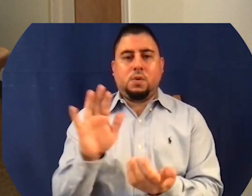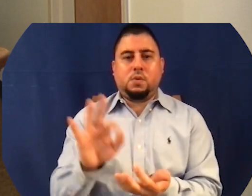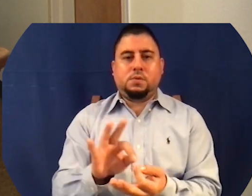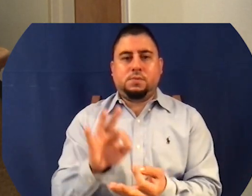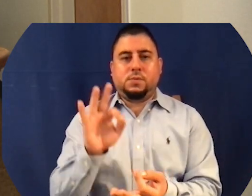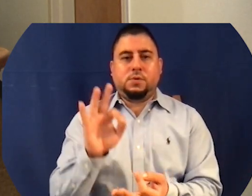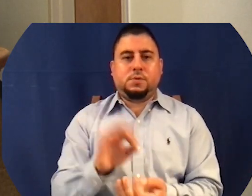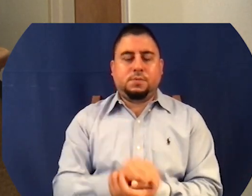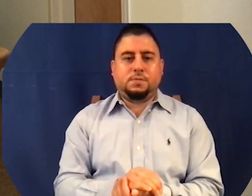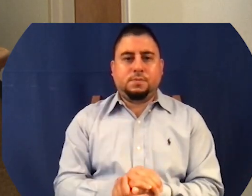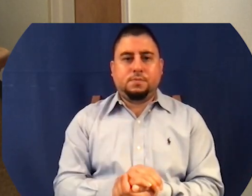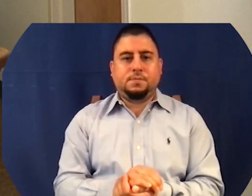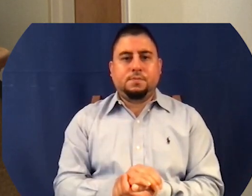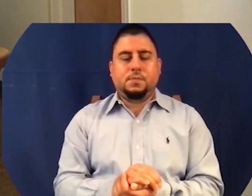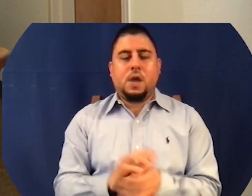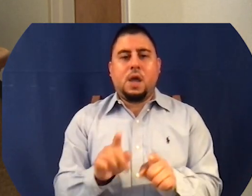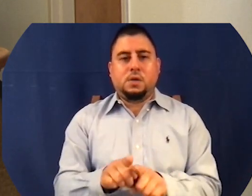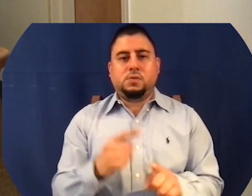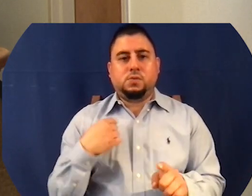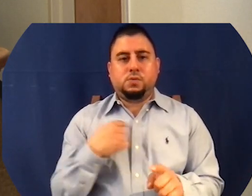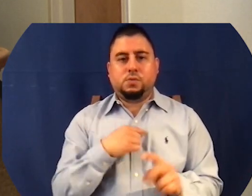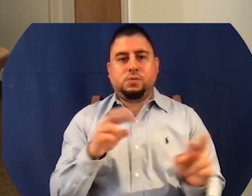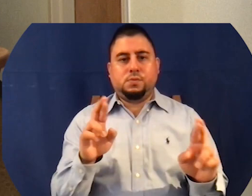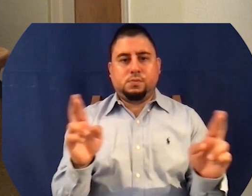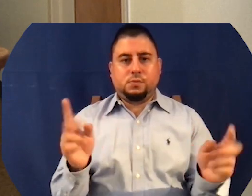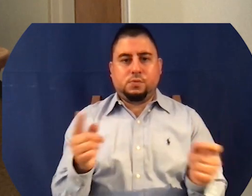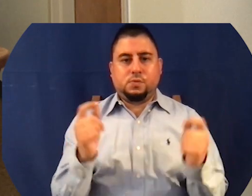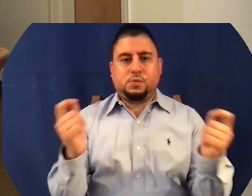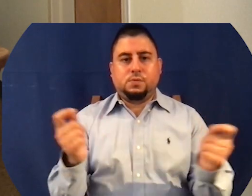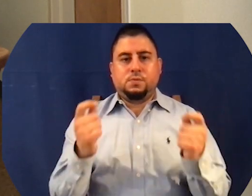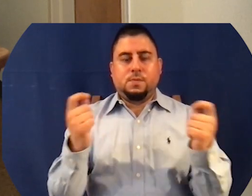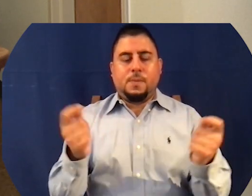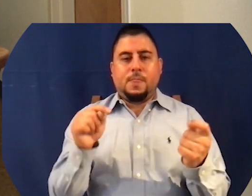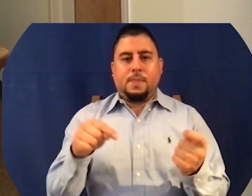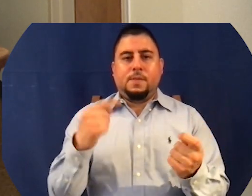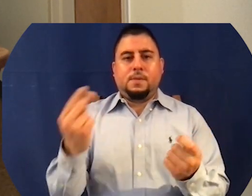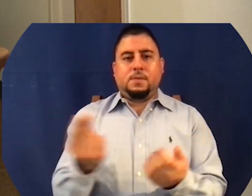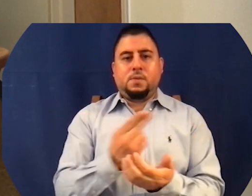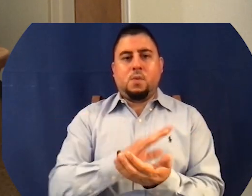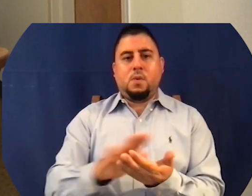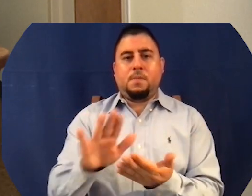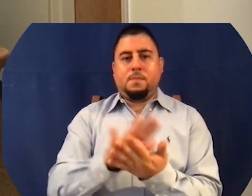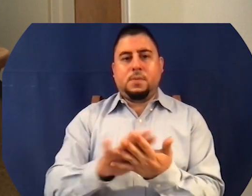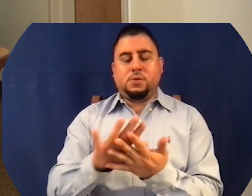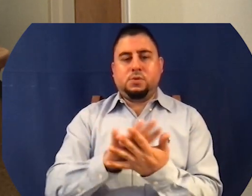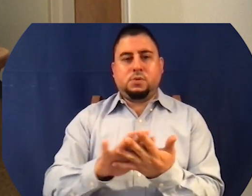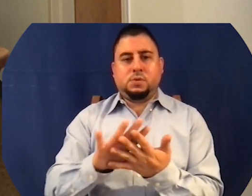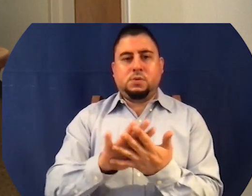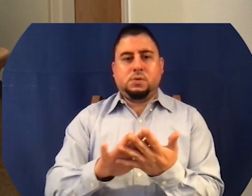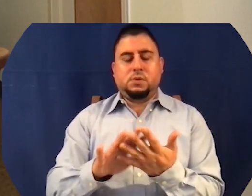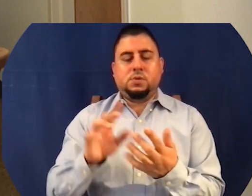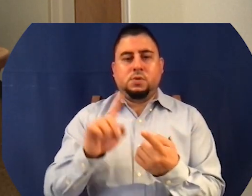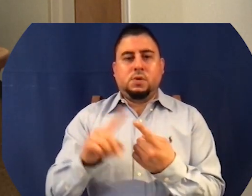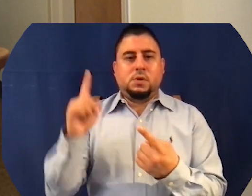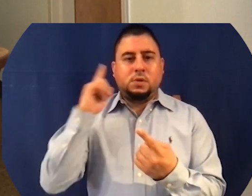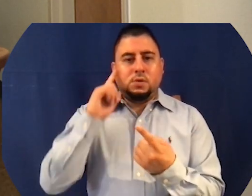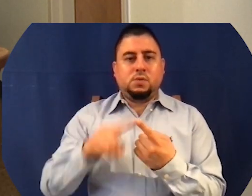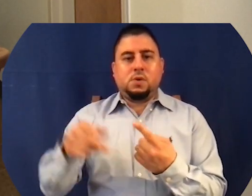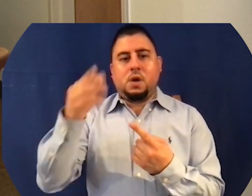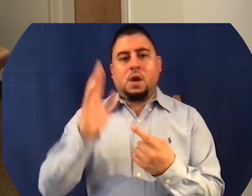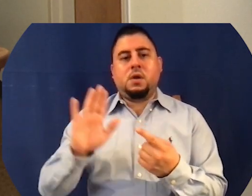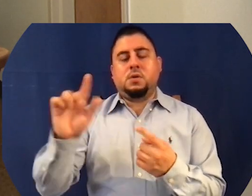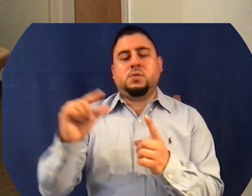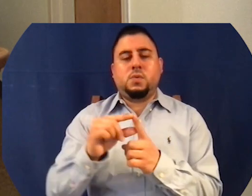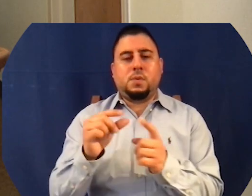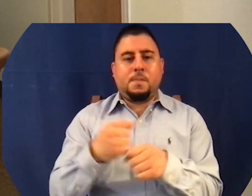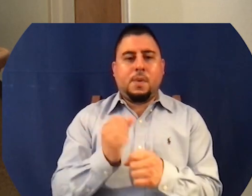your spirit. As we prepare to celebrate sacred mysteries, to listen to God's word